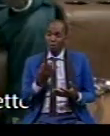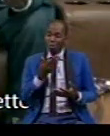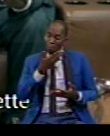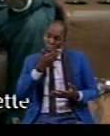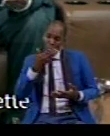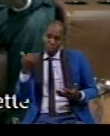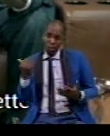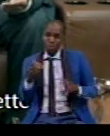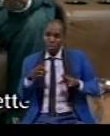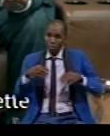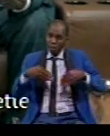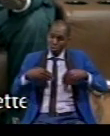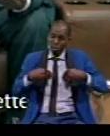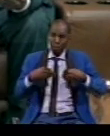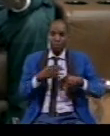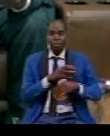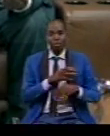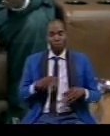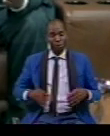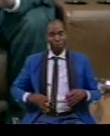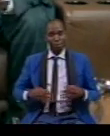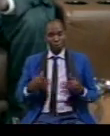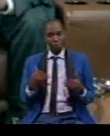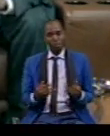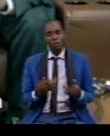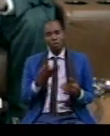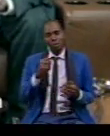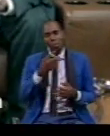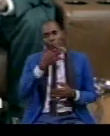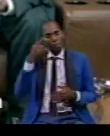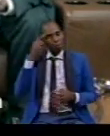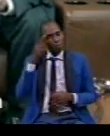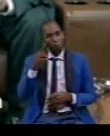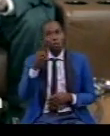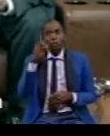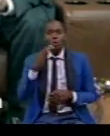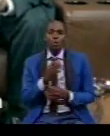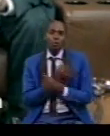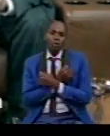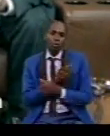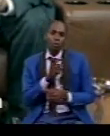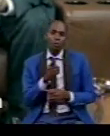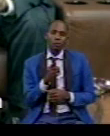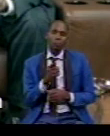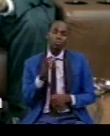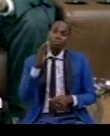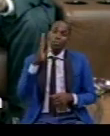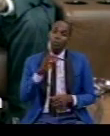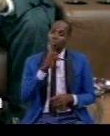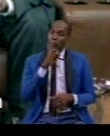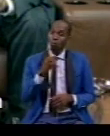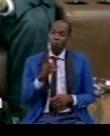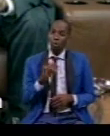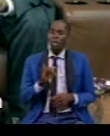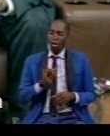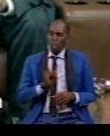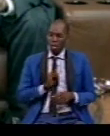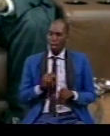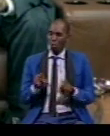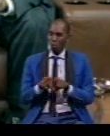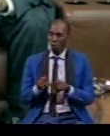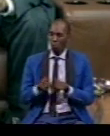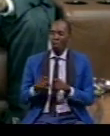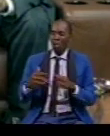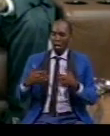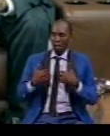and everything you want, and say that man or that madam is the controller, is the manager